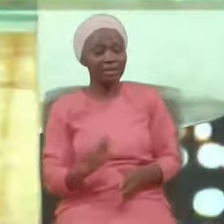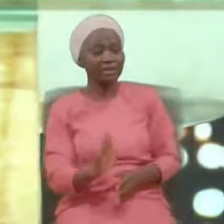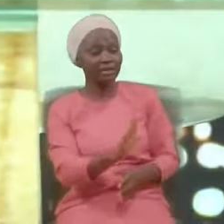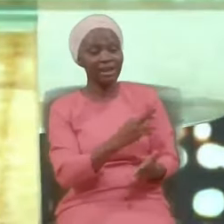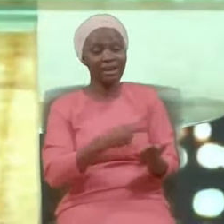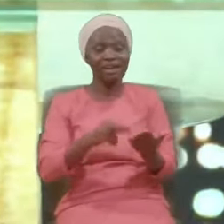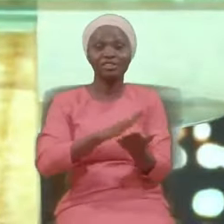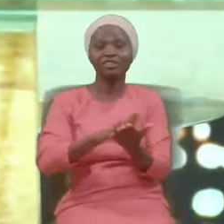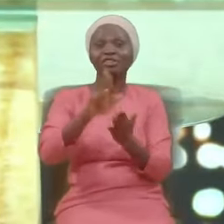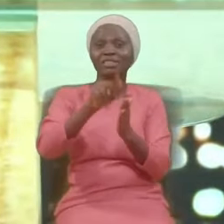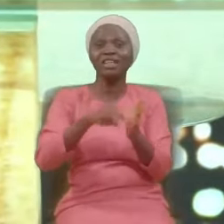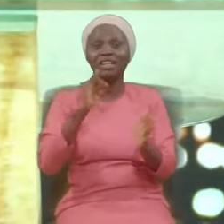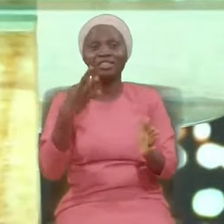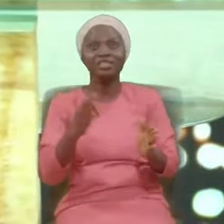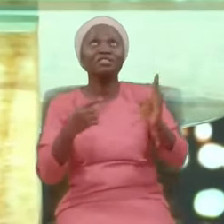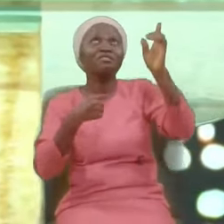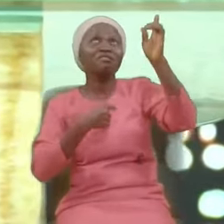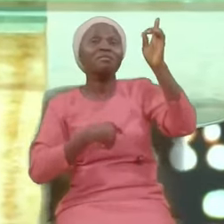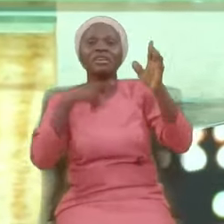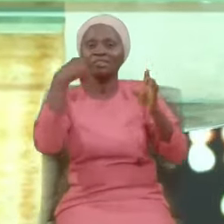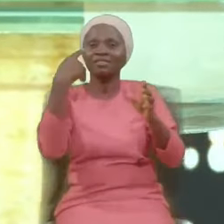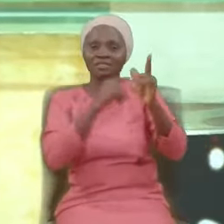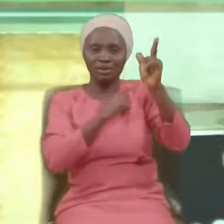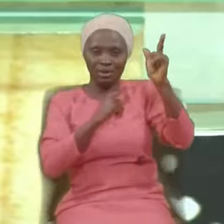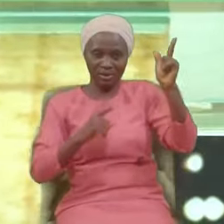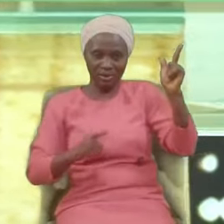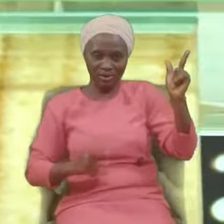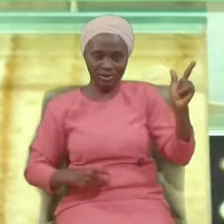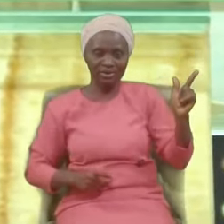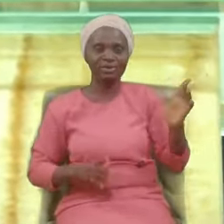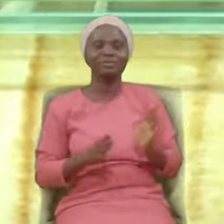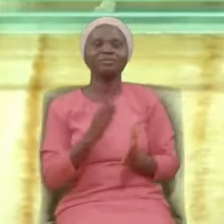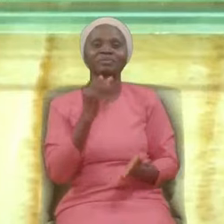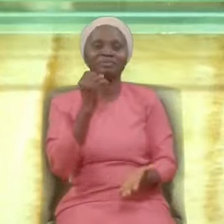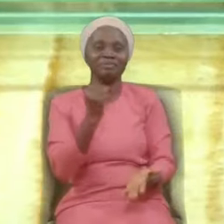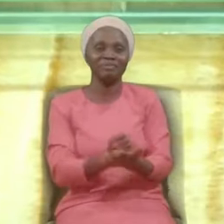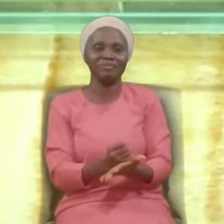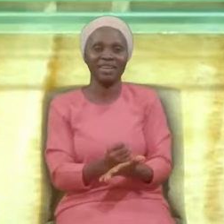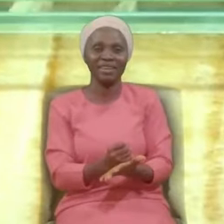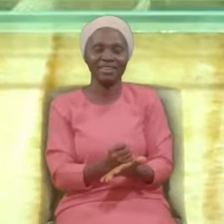righteousness is of me, says the Lord.